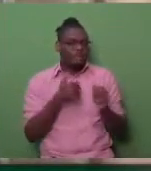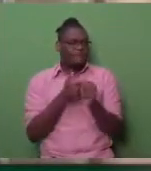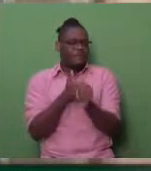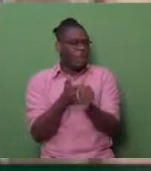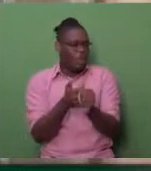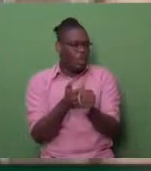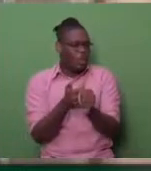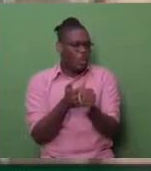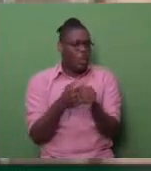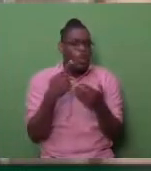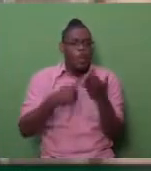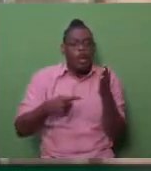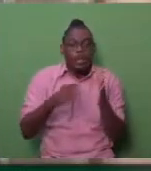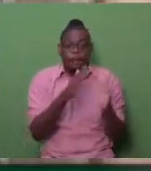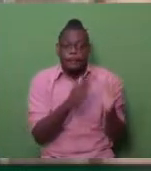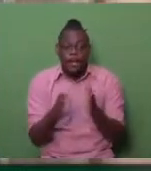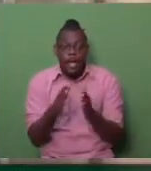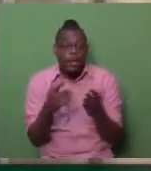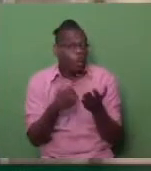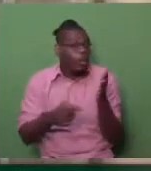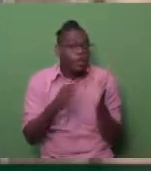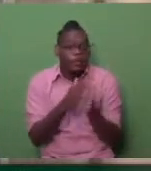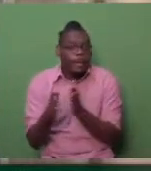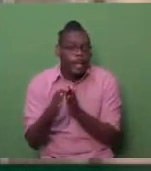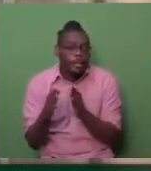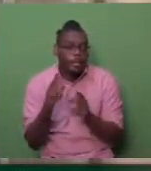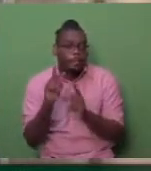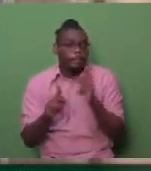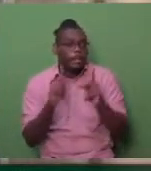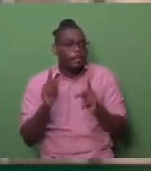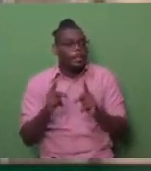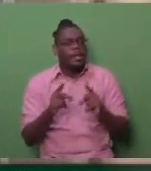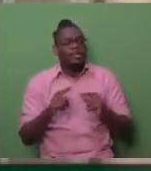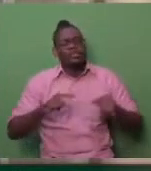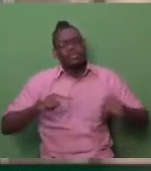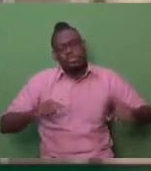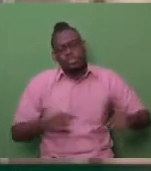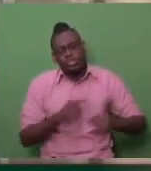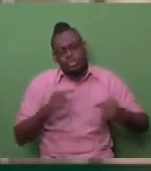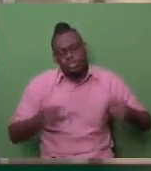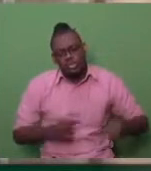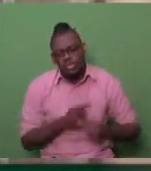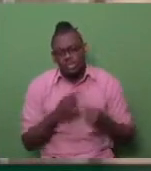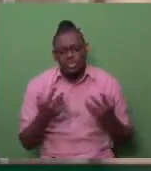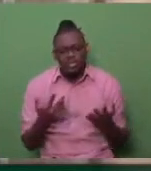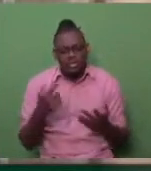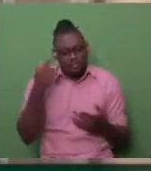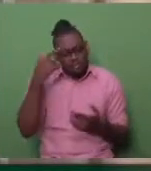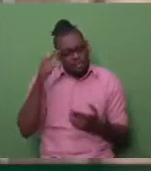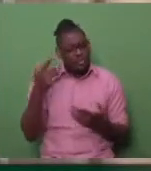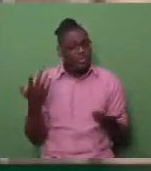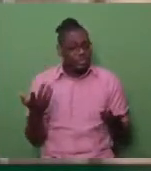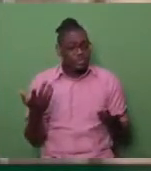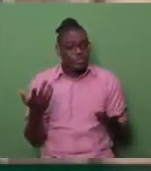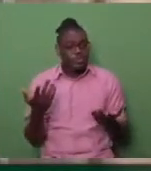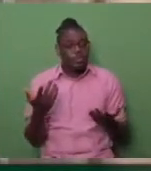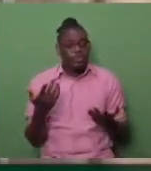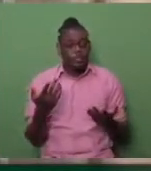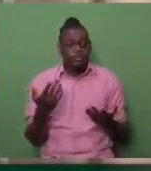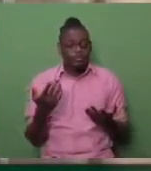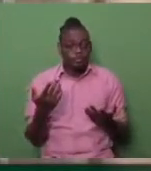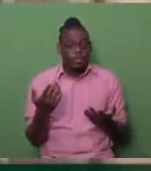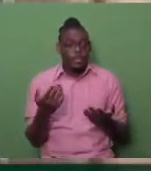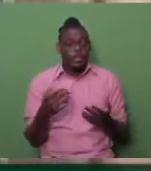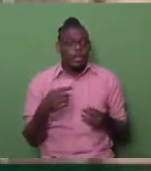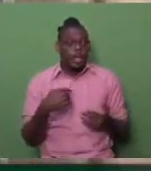most vulnerable, distressing. But, as we say, elections have consequences. And there will be no end